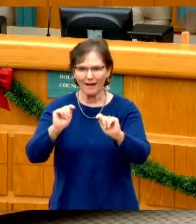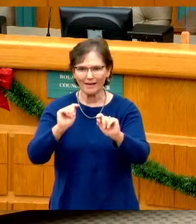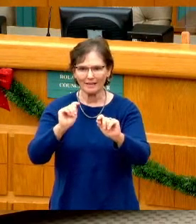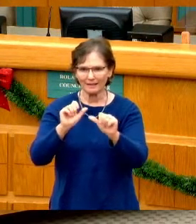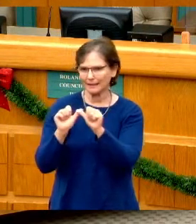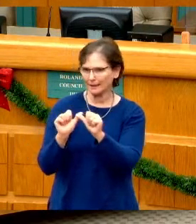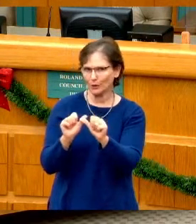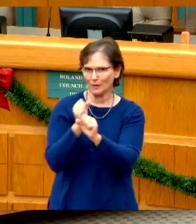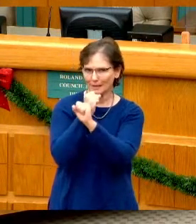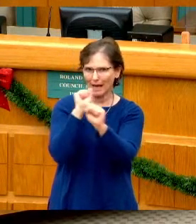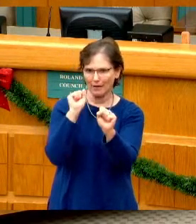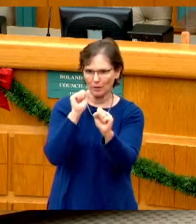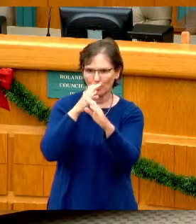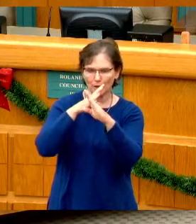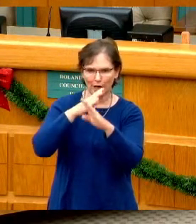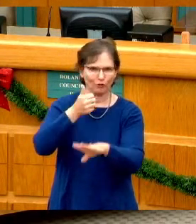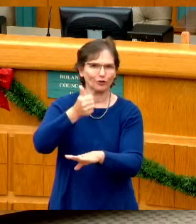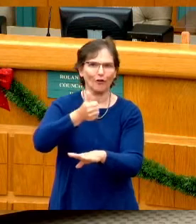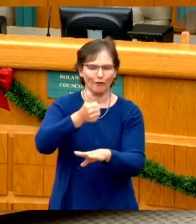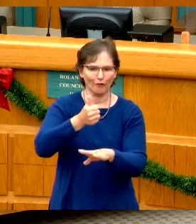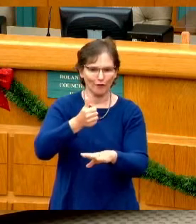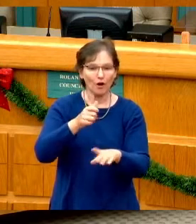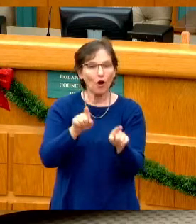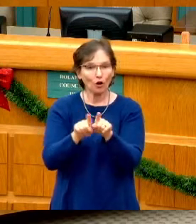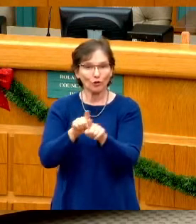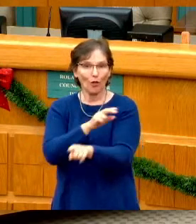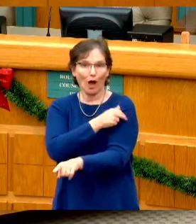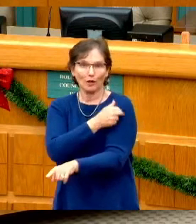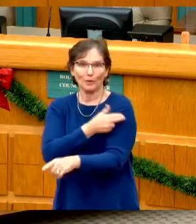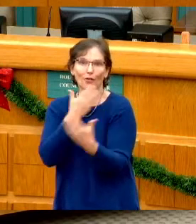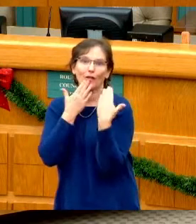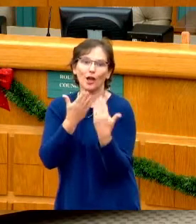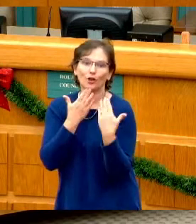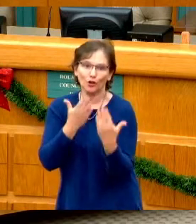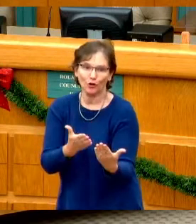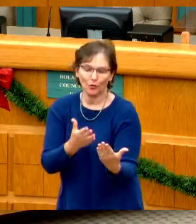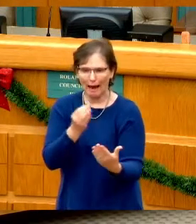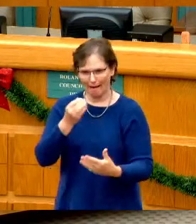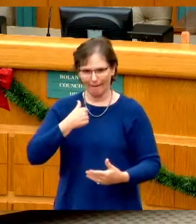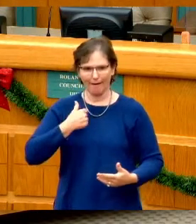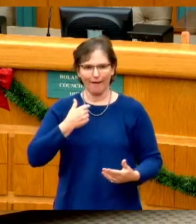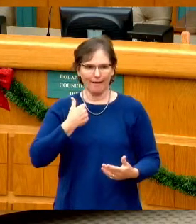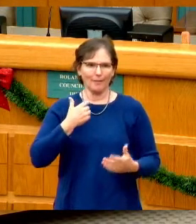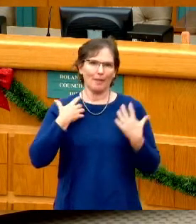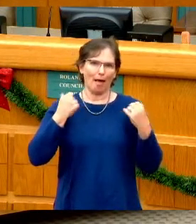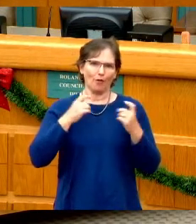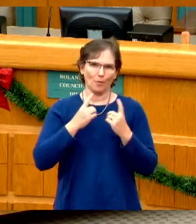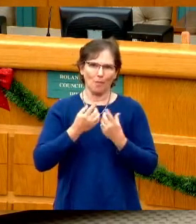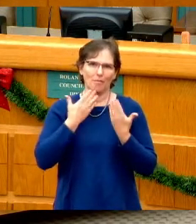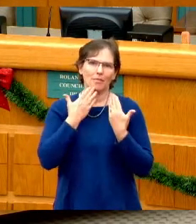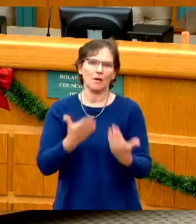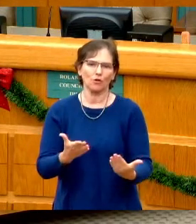here does, the hospitals as well, so thank you all for that. Next slide, please.